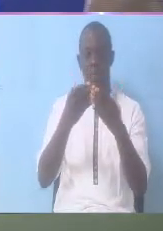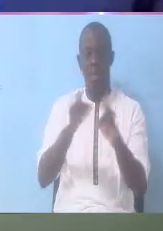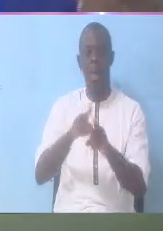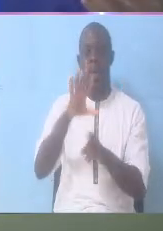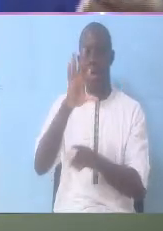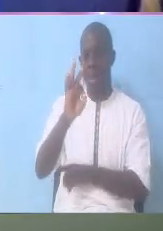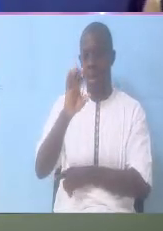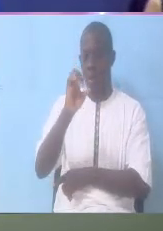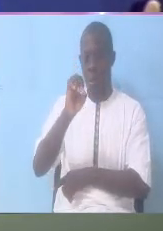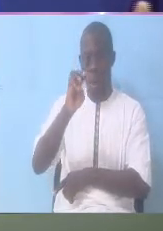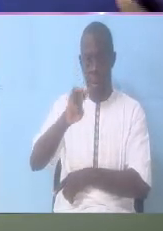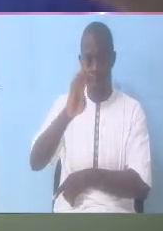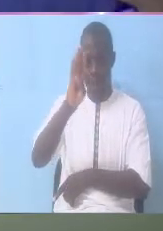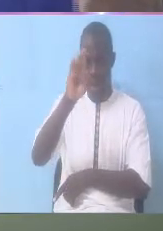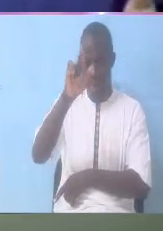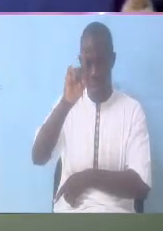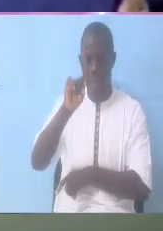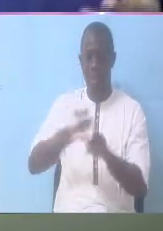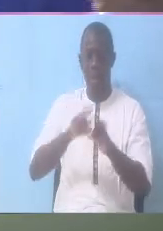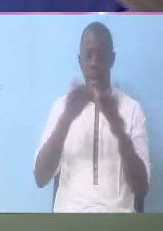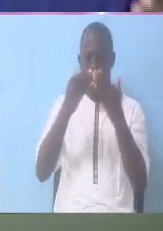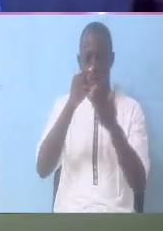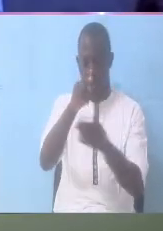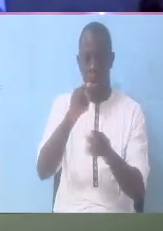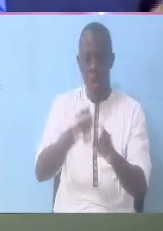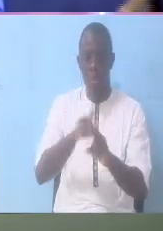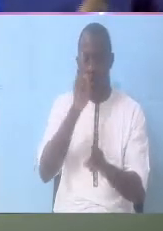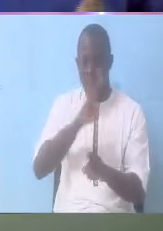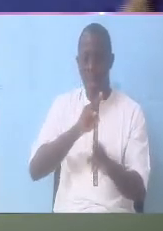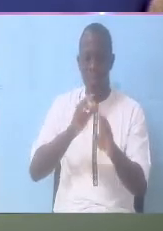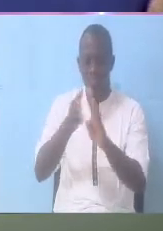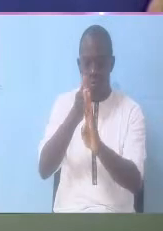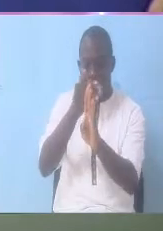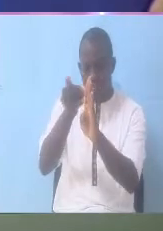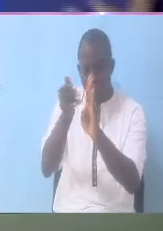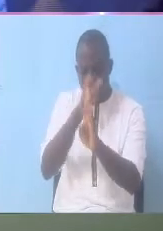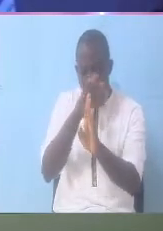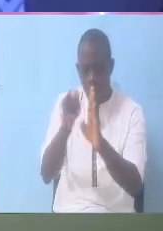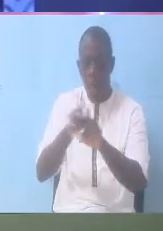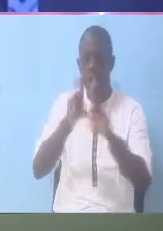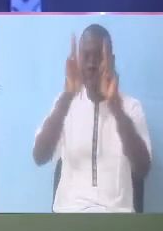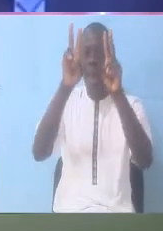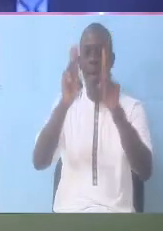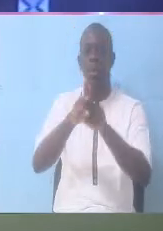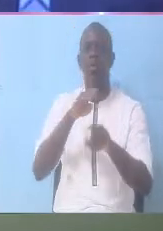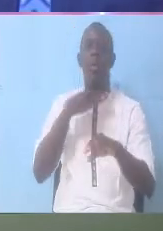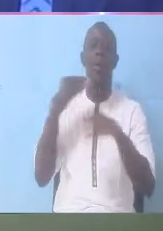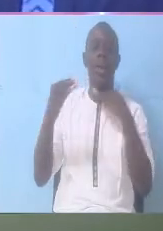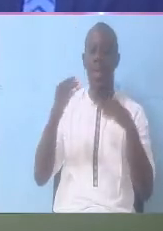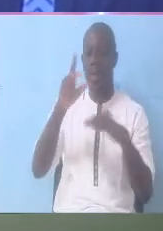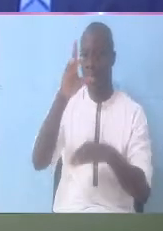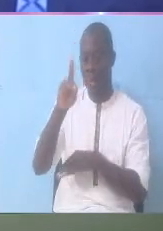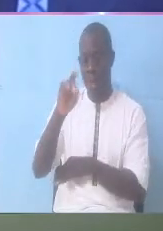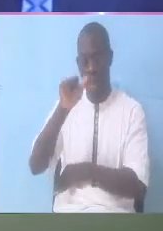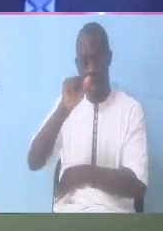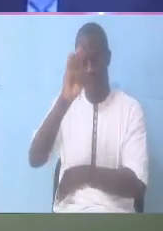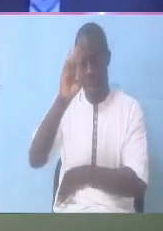he convinced Jammeh to kill Daba Marena and his group? He